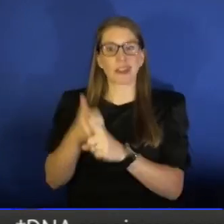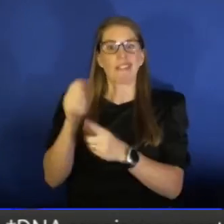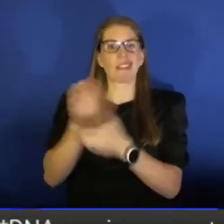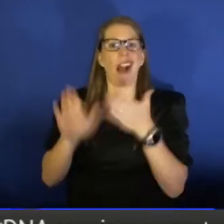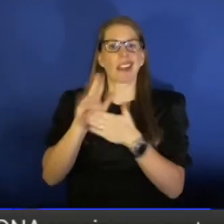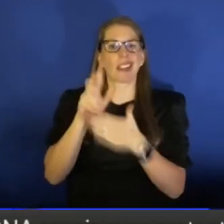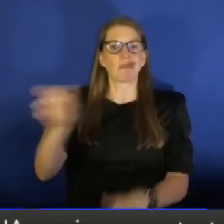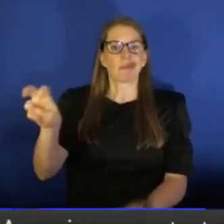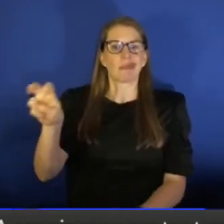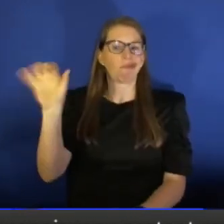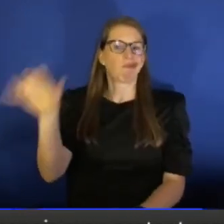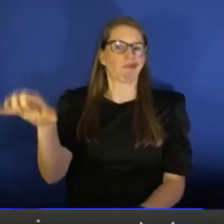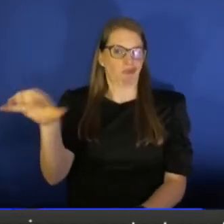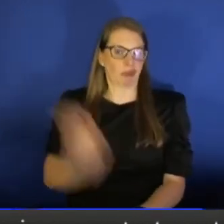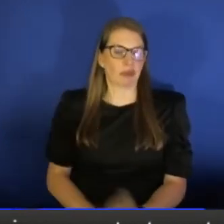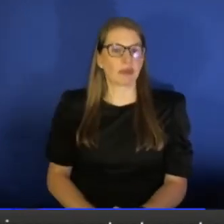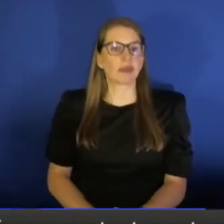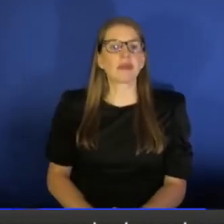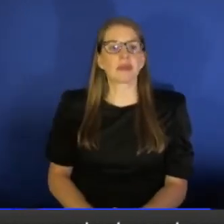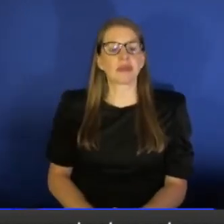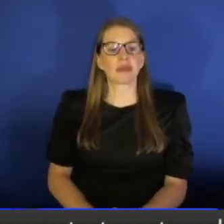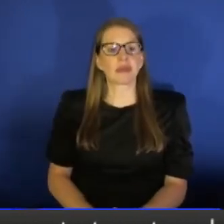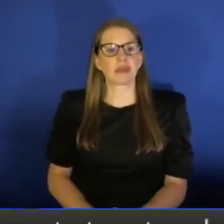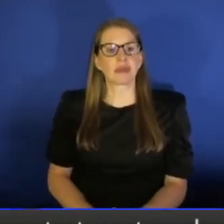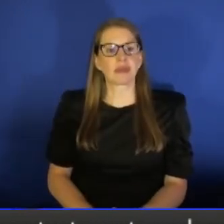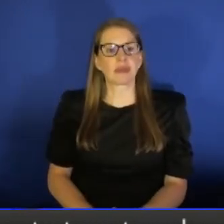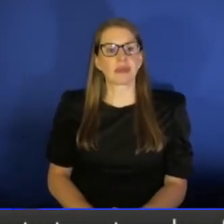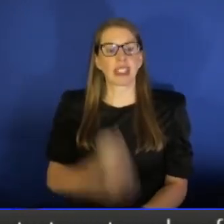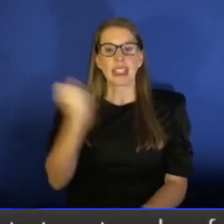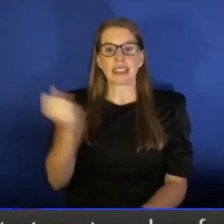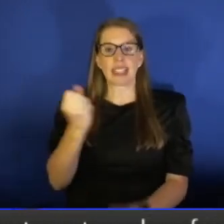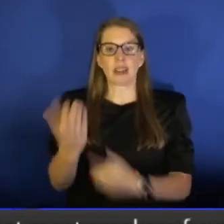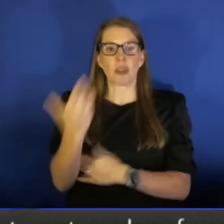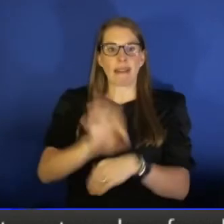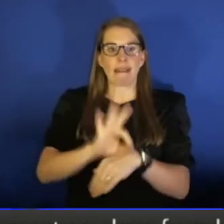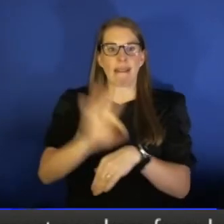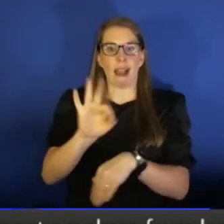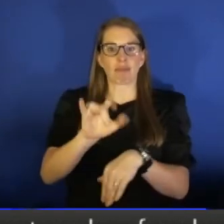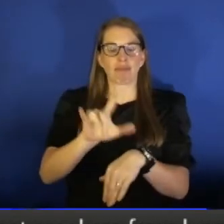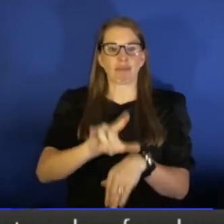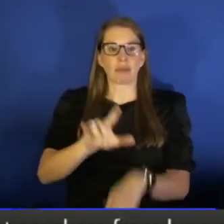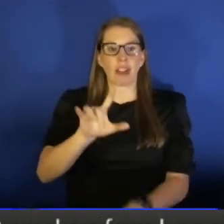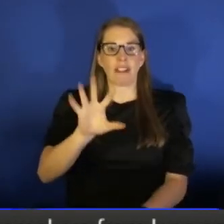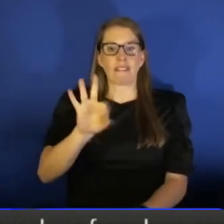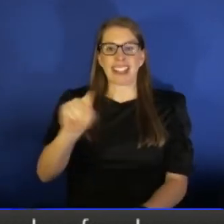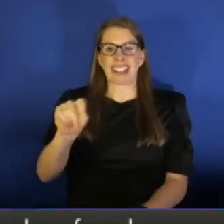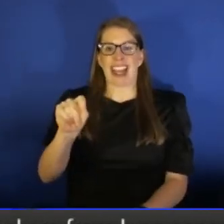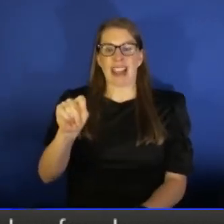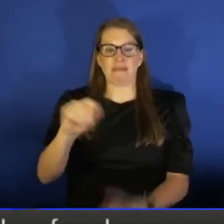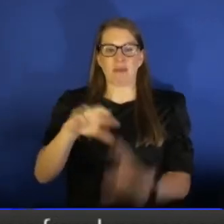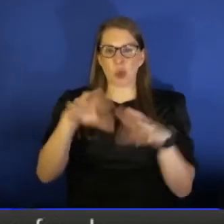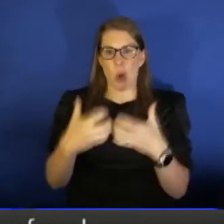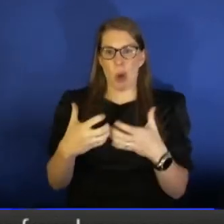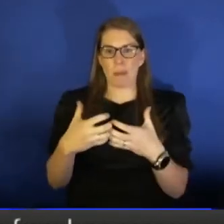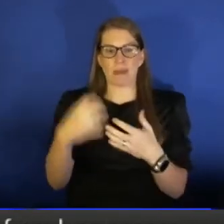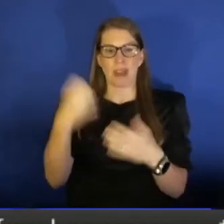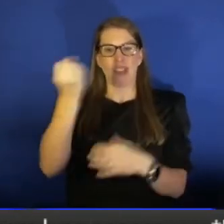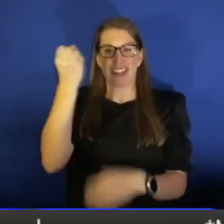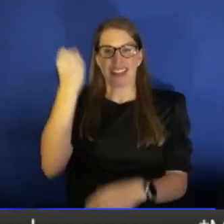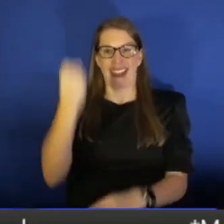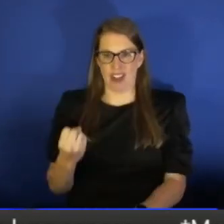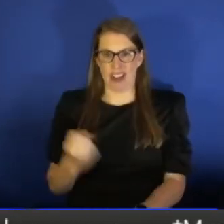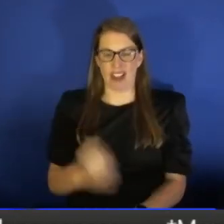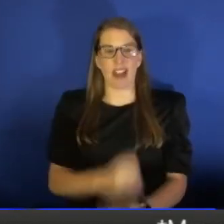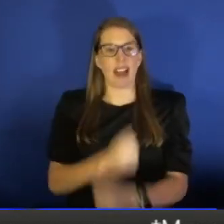there, and so we have a Saturday morning 9 a.m. FaceTime, group FaceTime. We do that every Saturday, which is